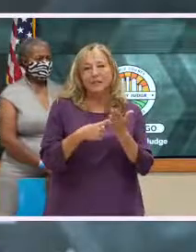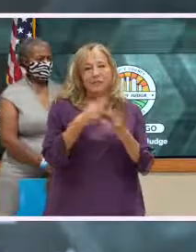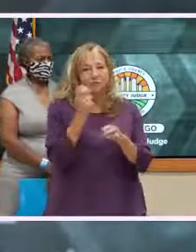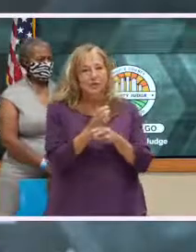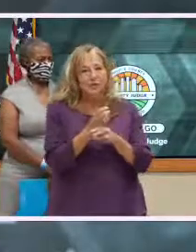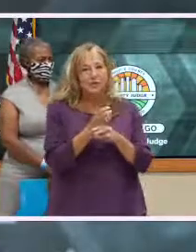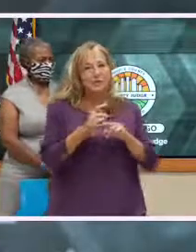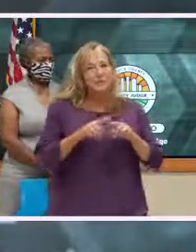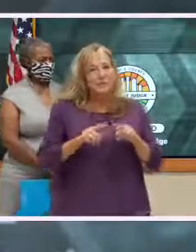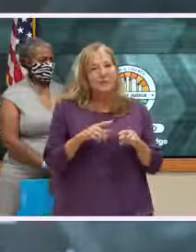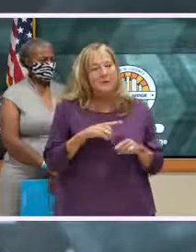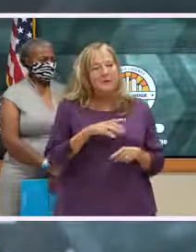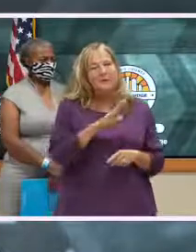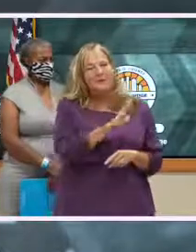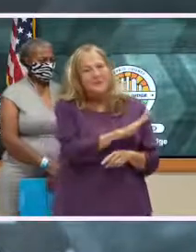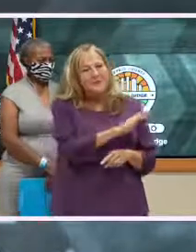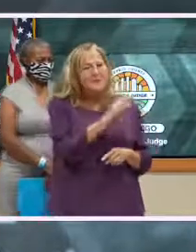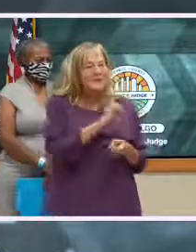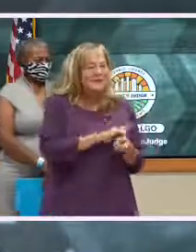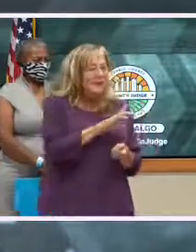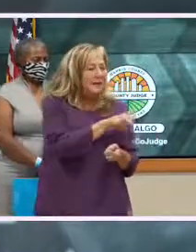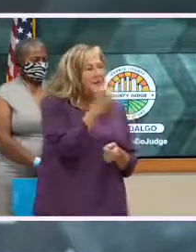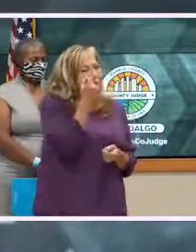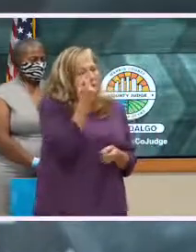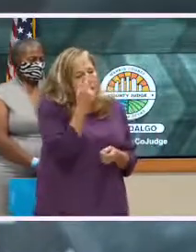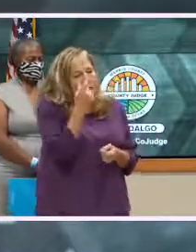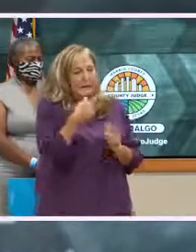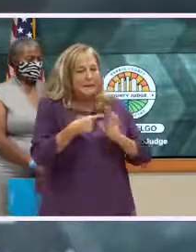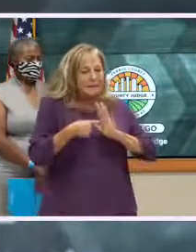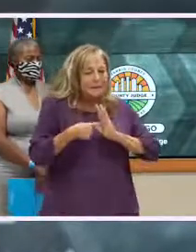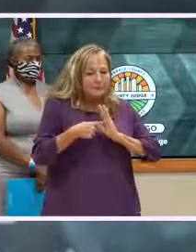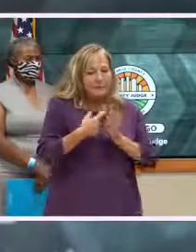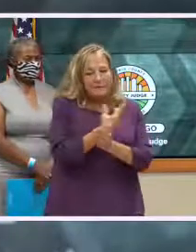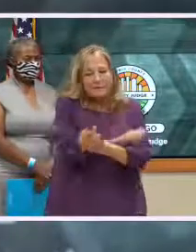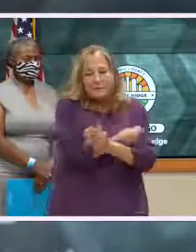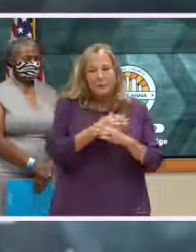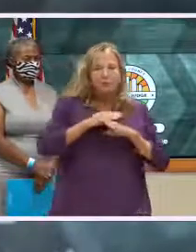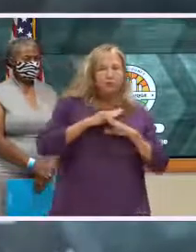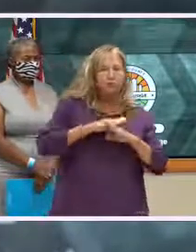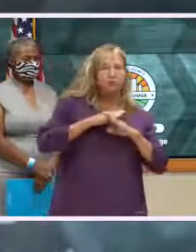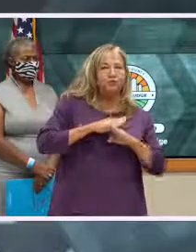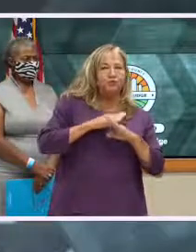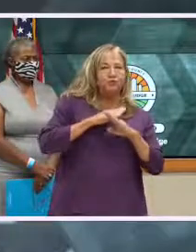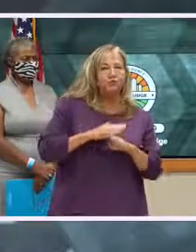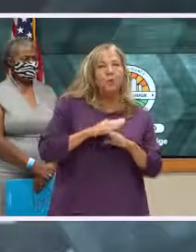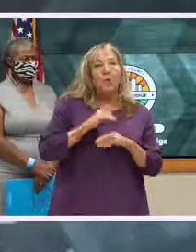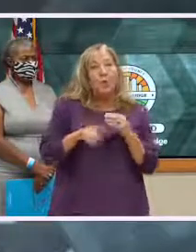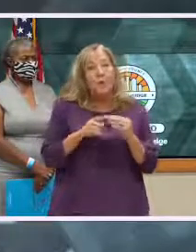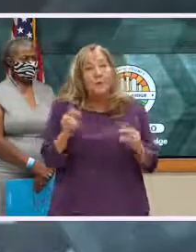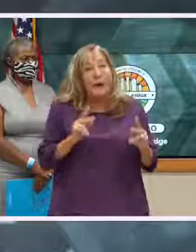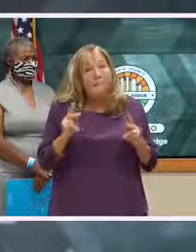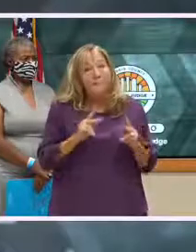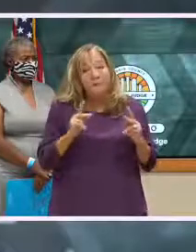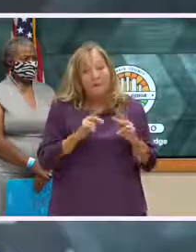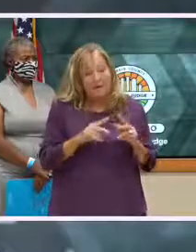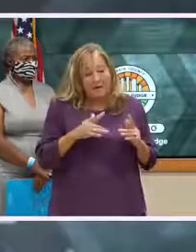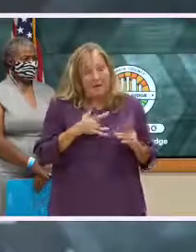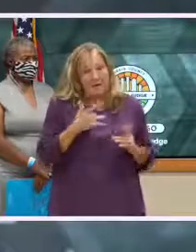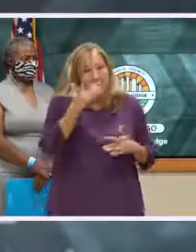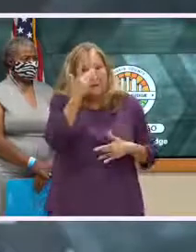I get it, doc, about the symptomatic illness. The vaccines are really good. What about asymptomatic transmission? If